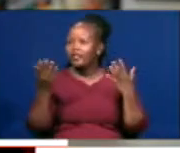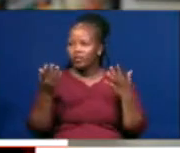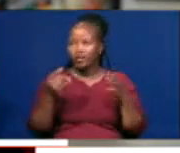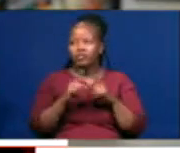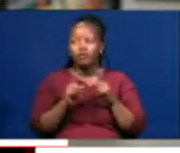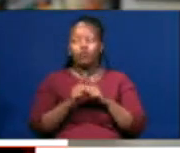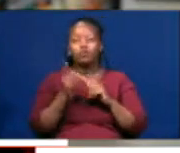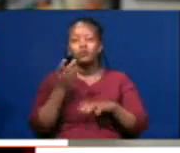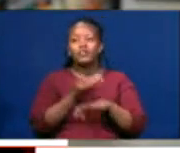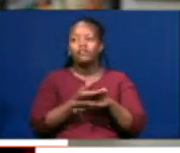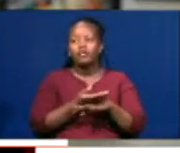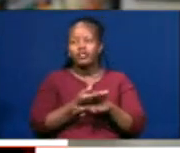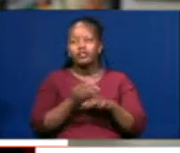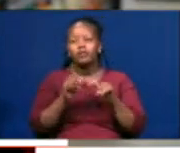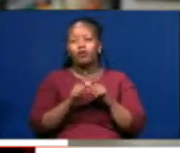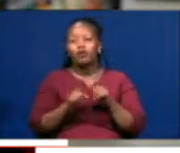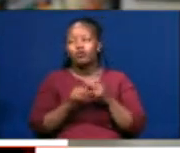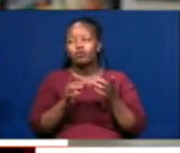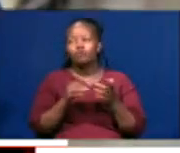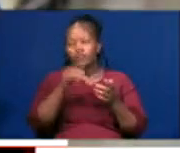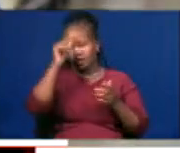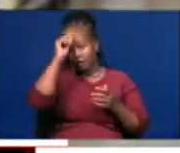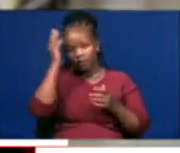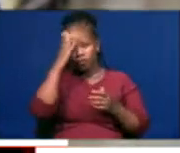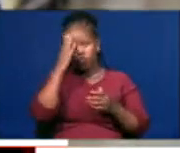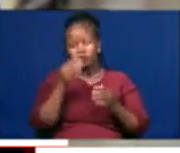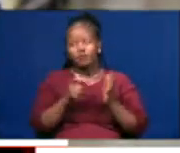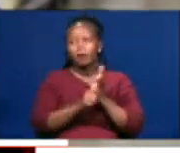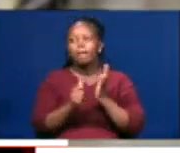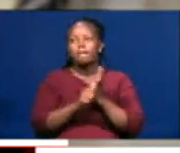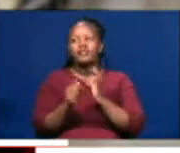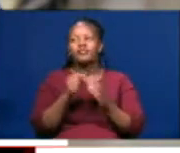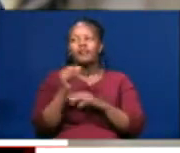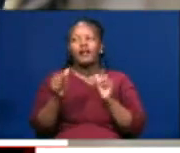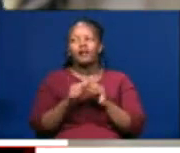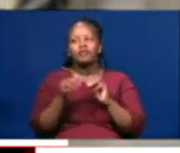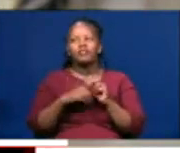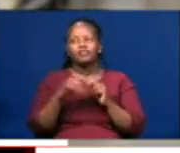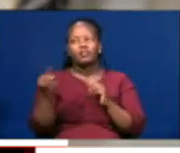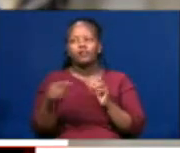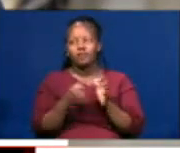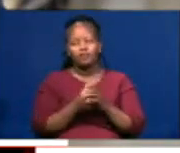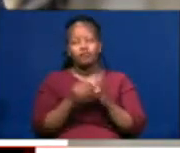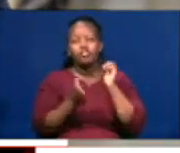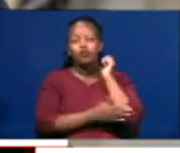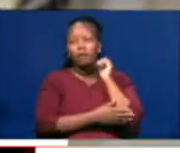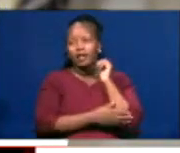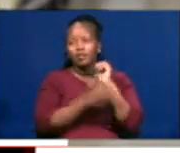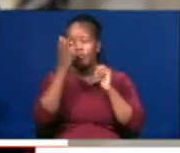that bag of maize here at less than 6,000 shillings. It's unfortunate for us to have shut down our Nairobi stores, our Kisumu